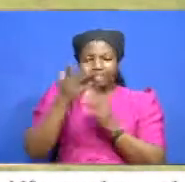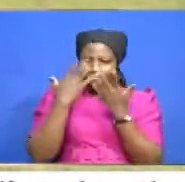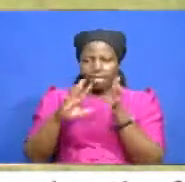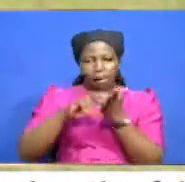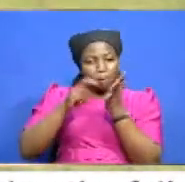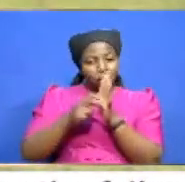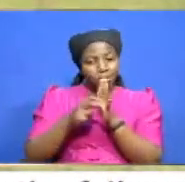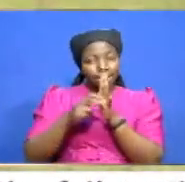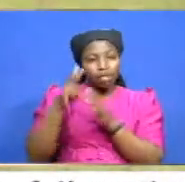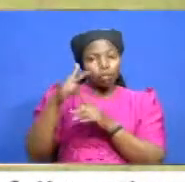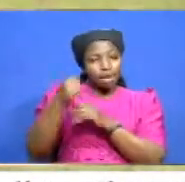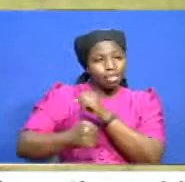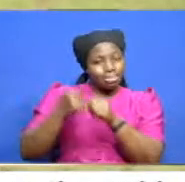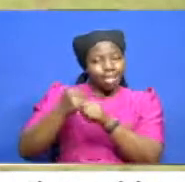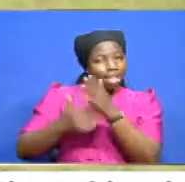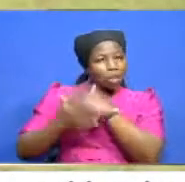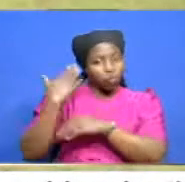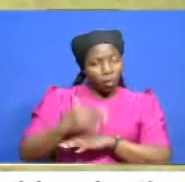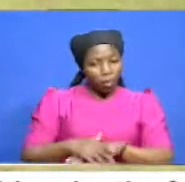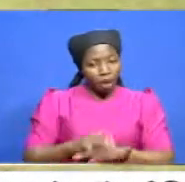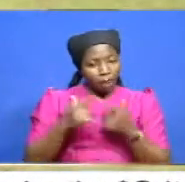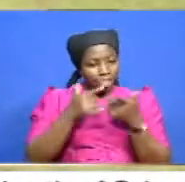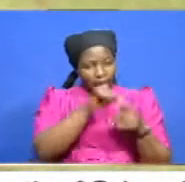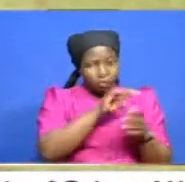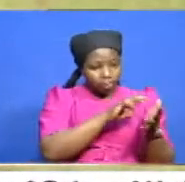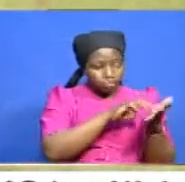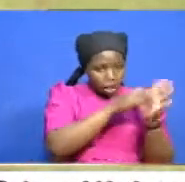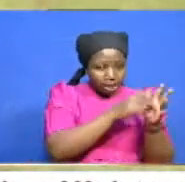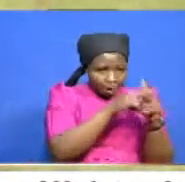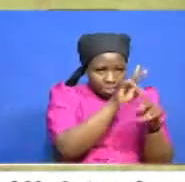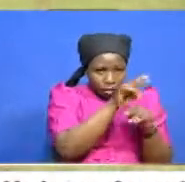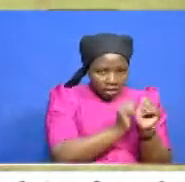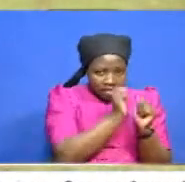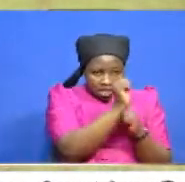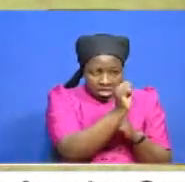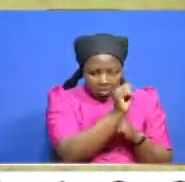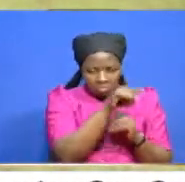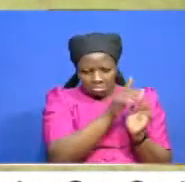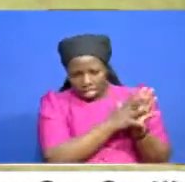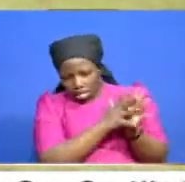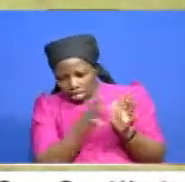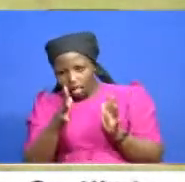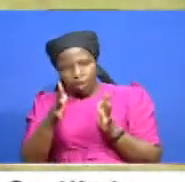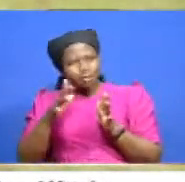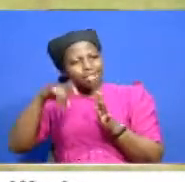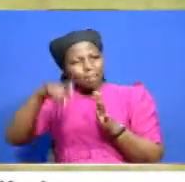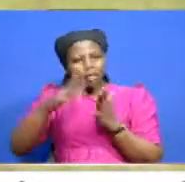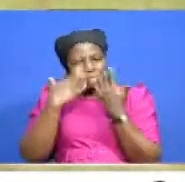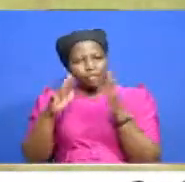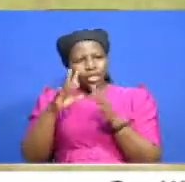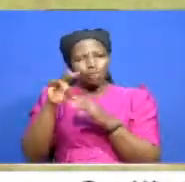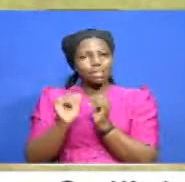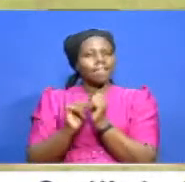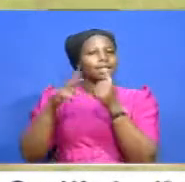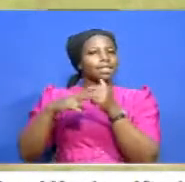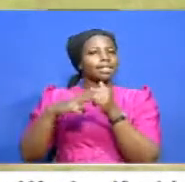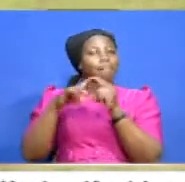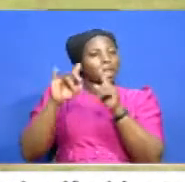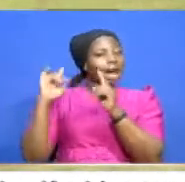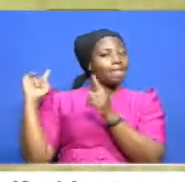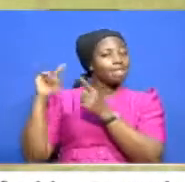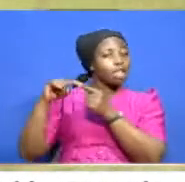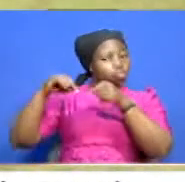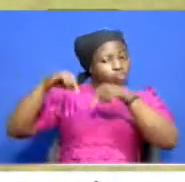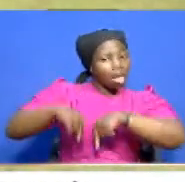in 2 years. The project started in 2015 and it was supposed to be through in 2017. But to date,